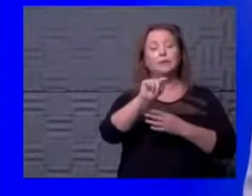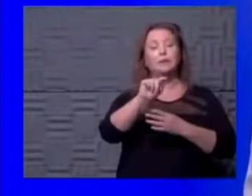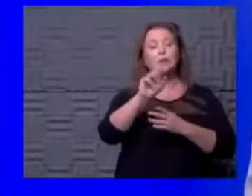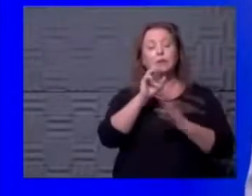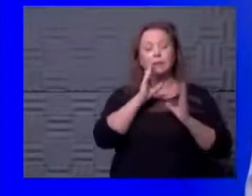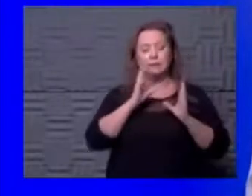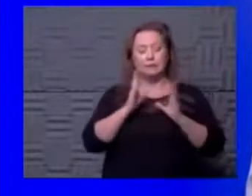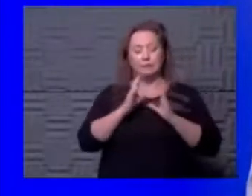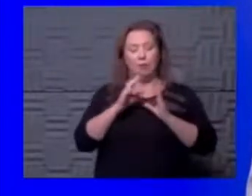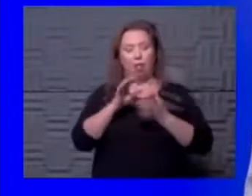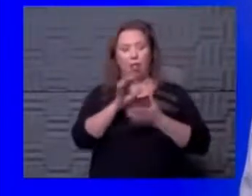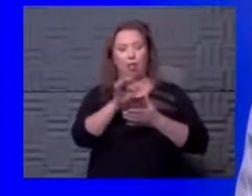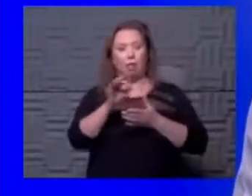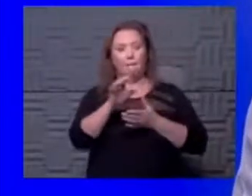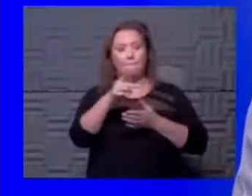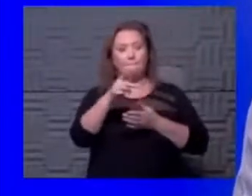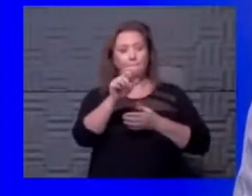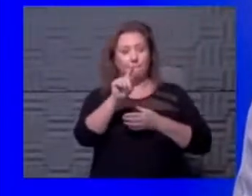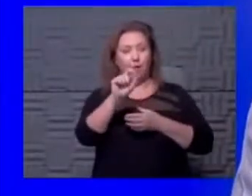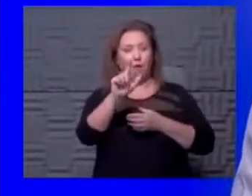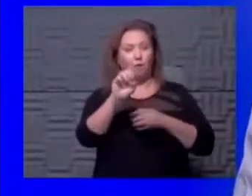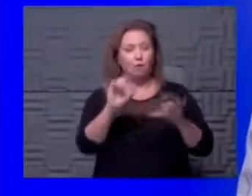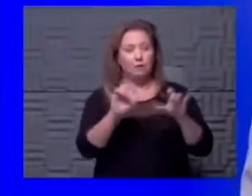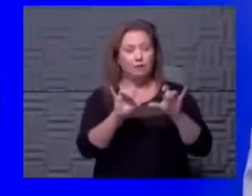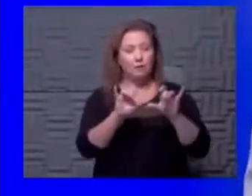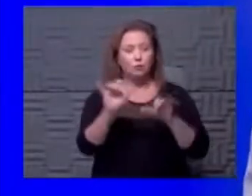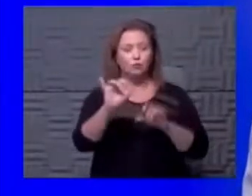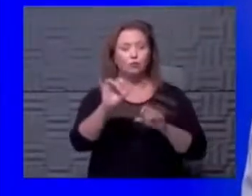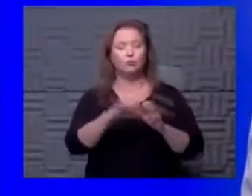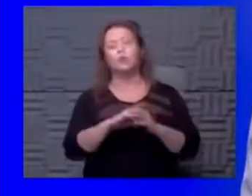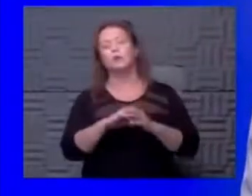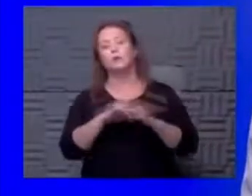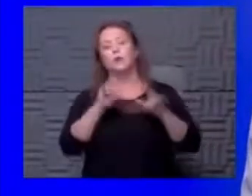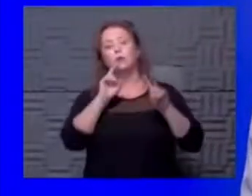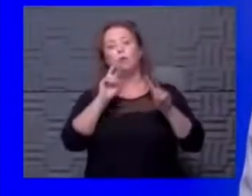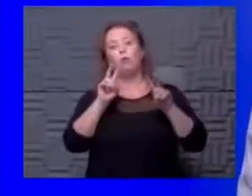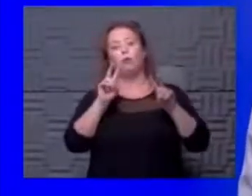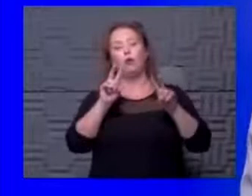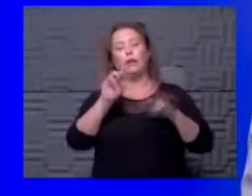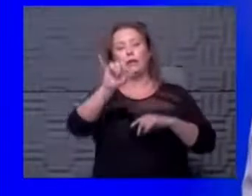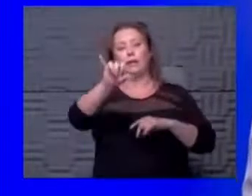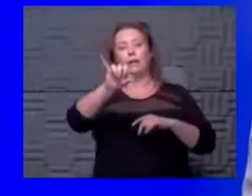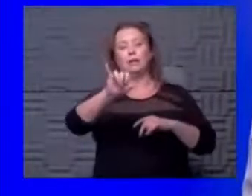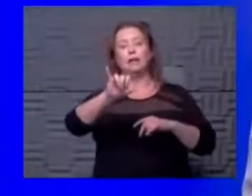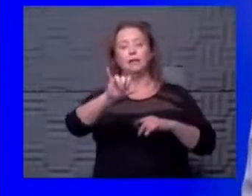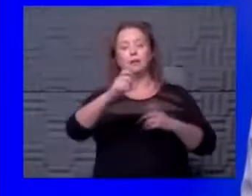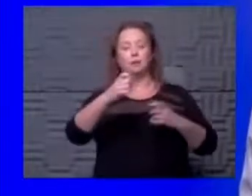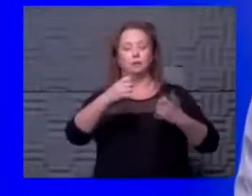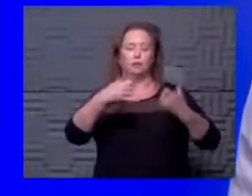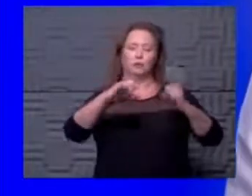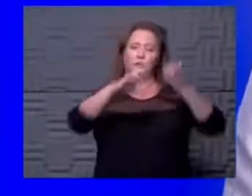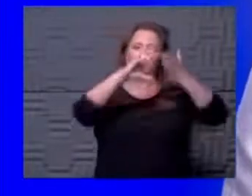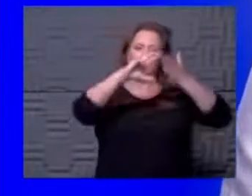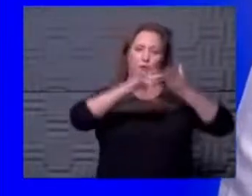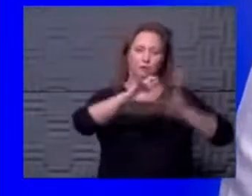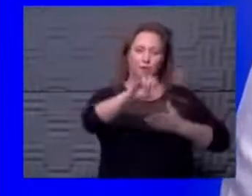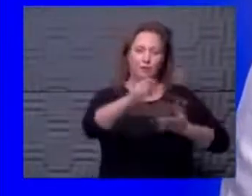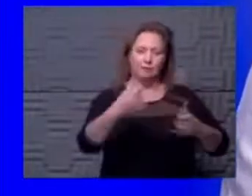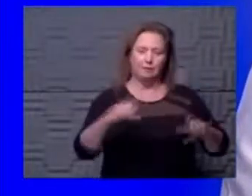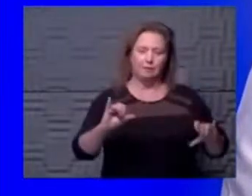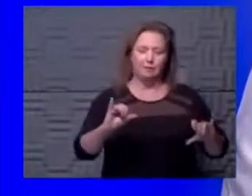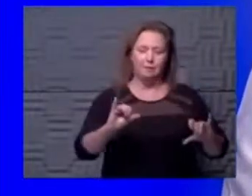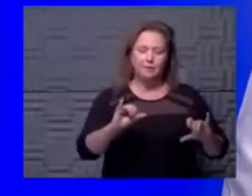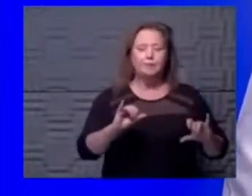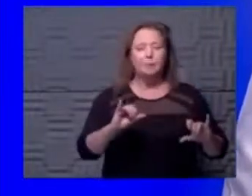particle sizes as well. We are still looking into that. There is still research being done, but it's